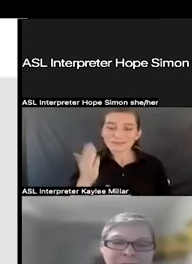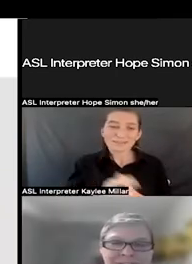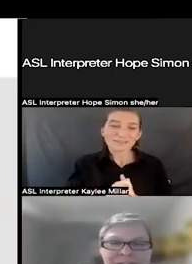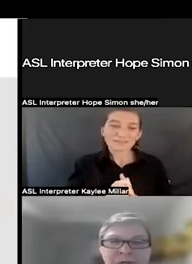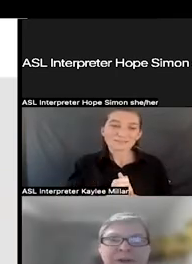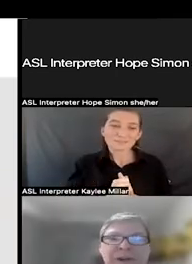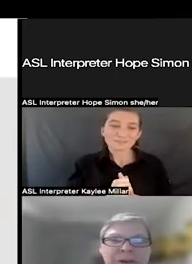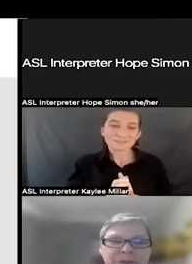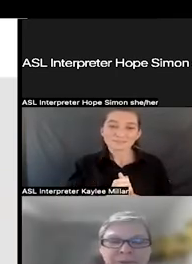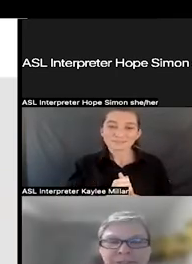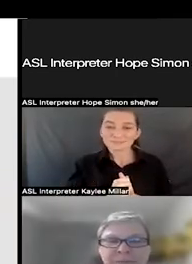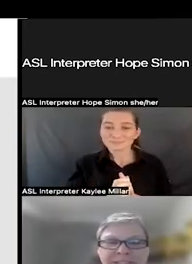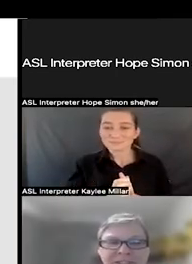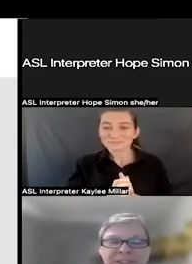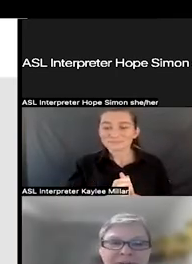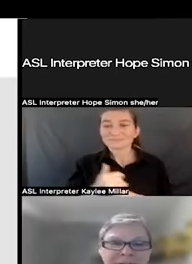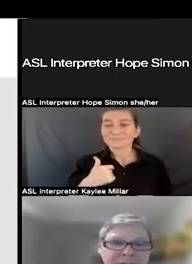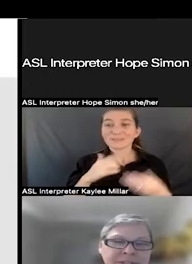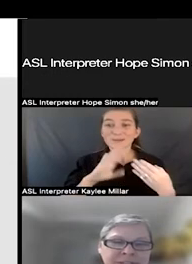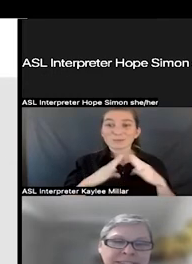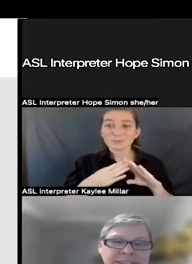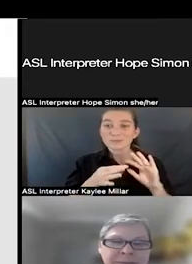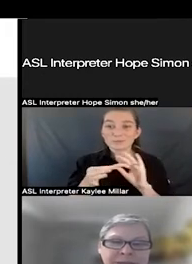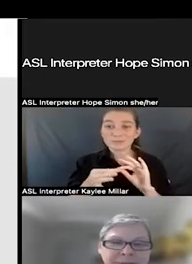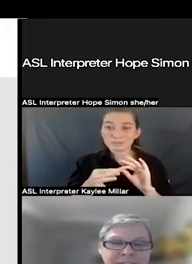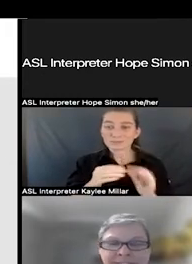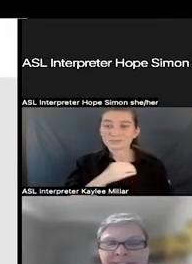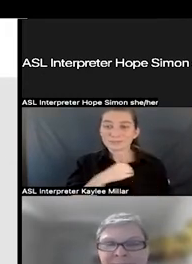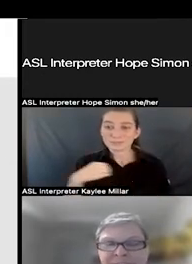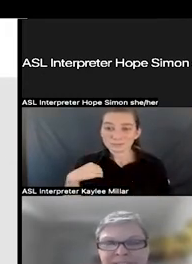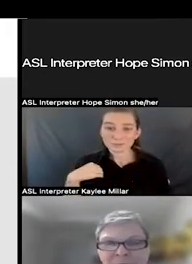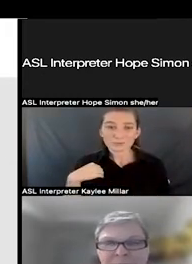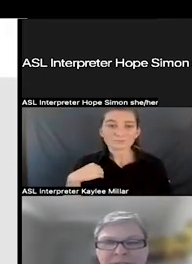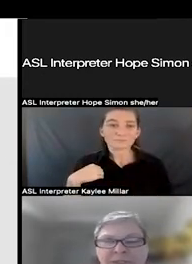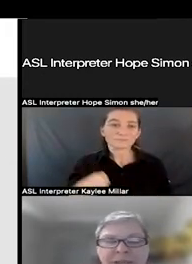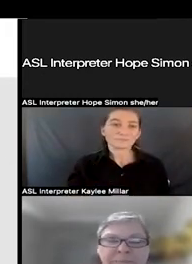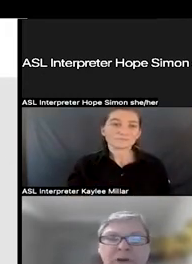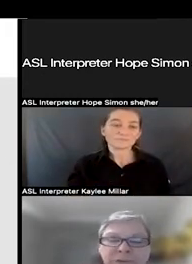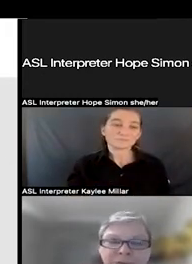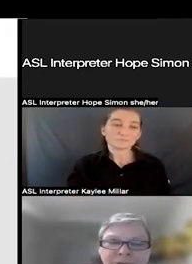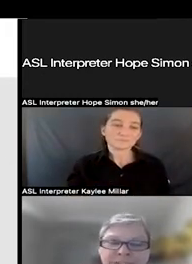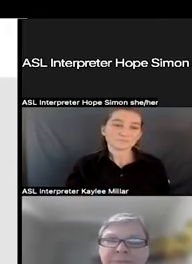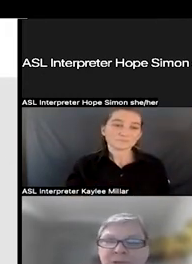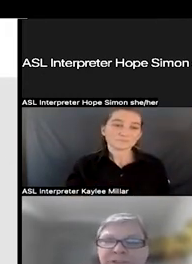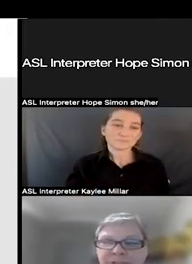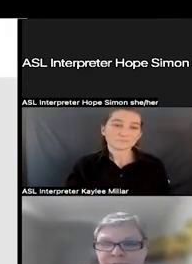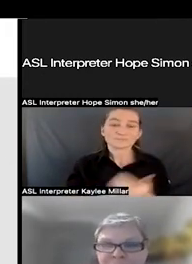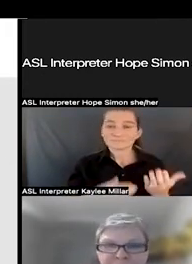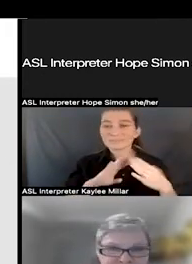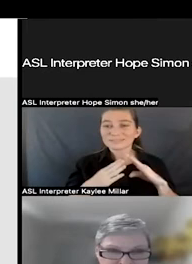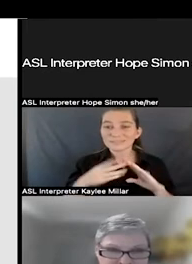My name is Marcel Herrera. I'm the Community Relations Officer at the City of Palos Verdes Estates Police Department. I also serve as the